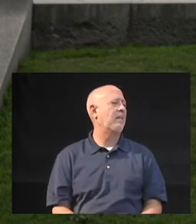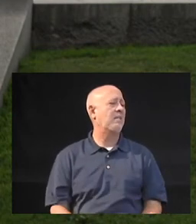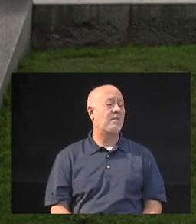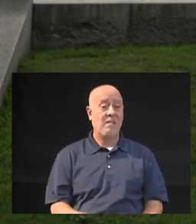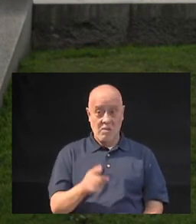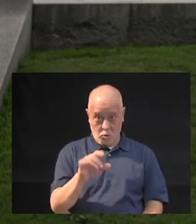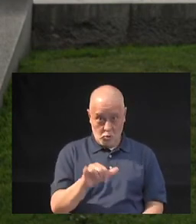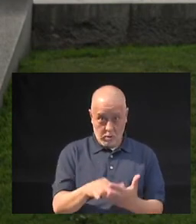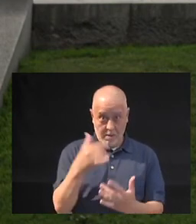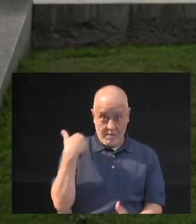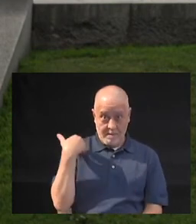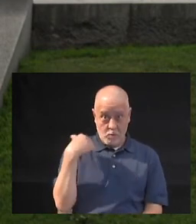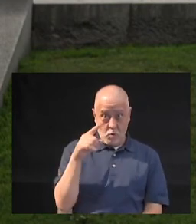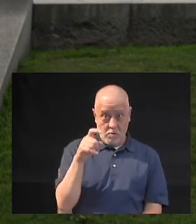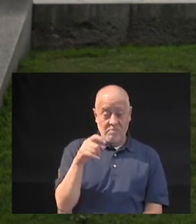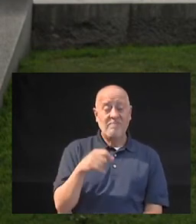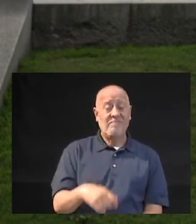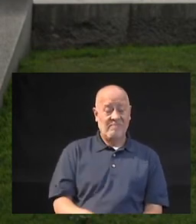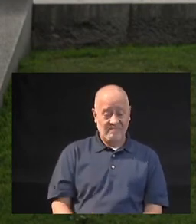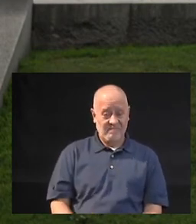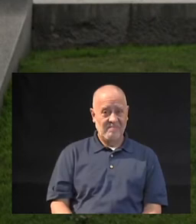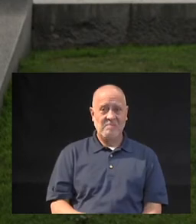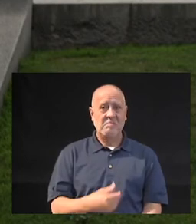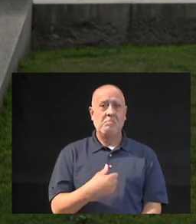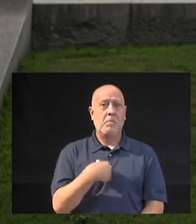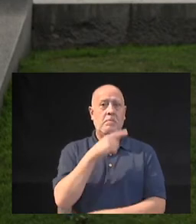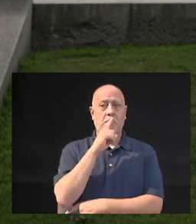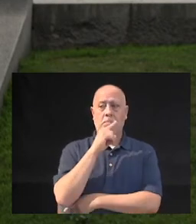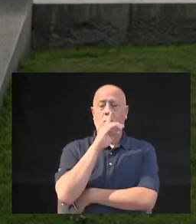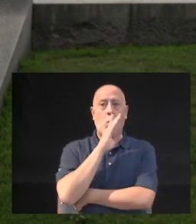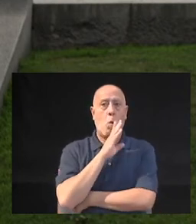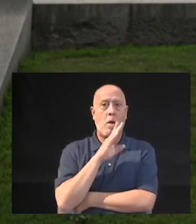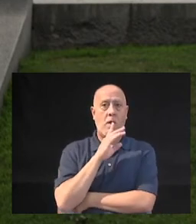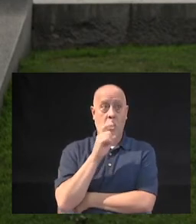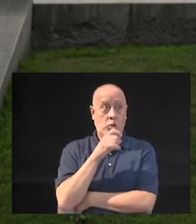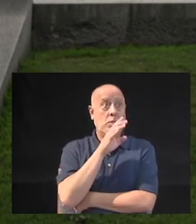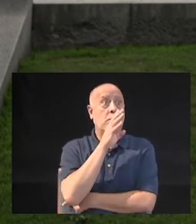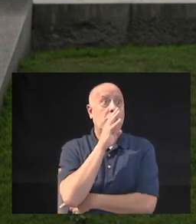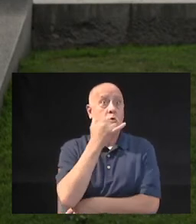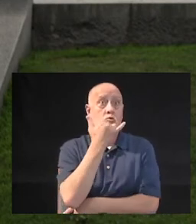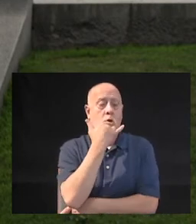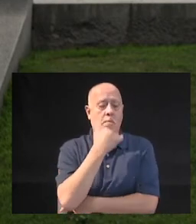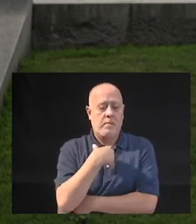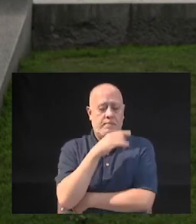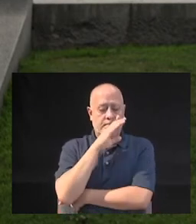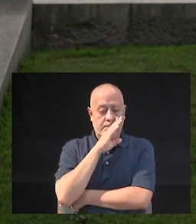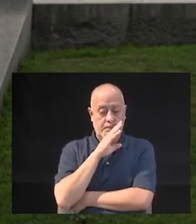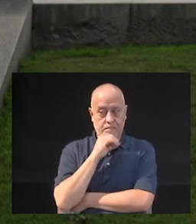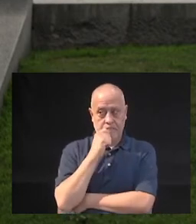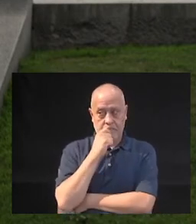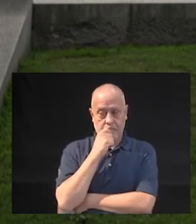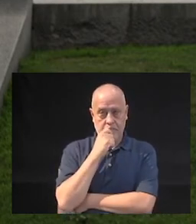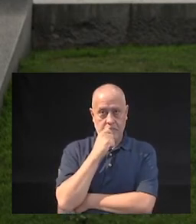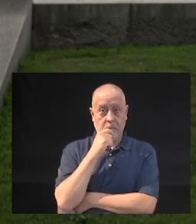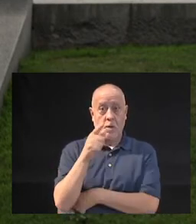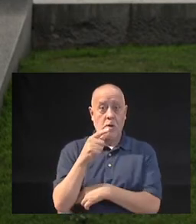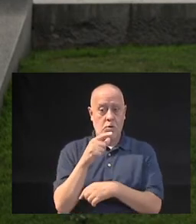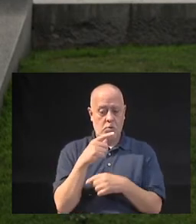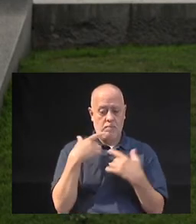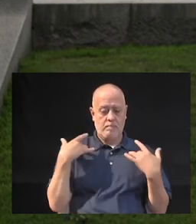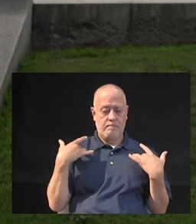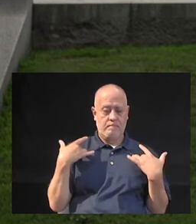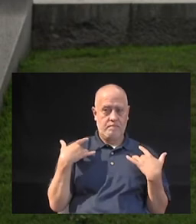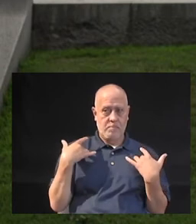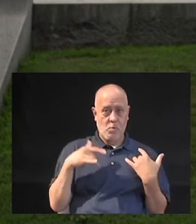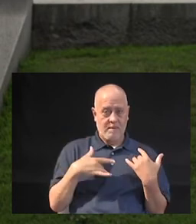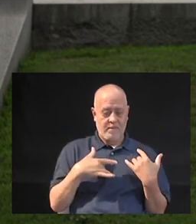done that? Have you ever not spoken up about something that was obviously wrong? Have you ever not acted when